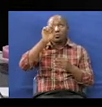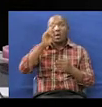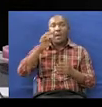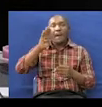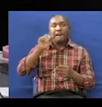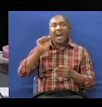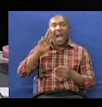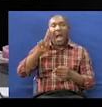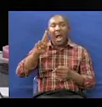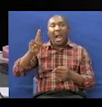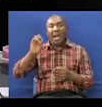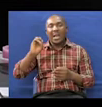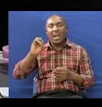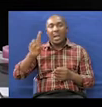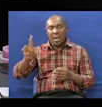directs